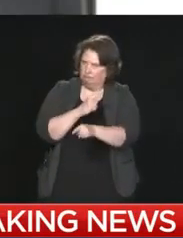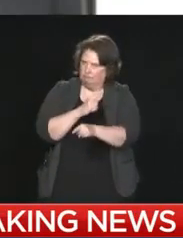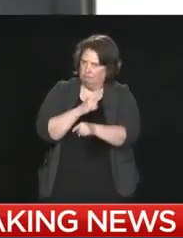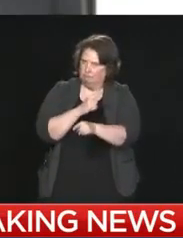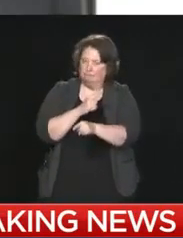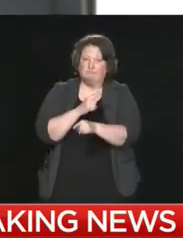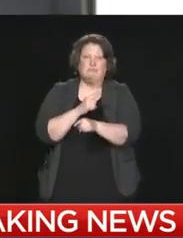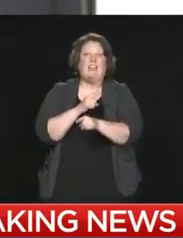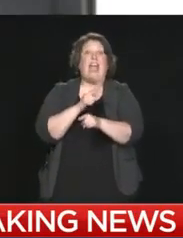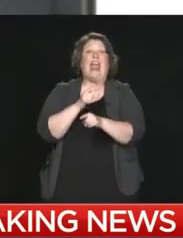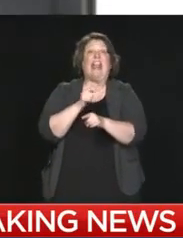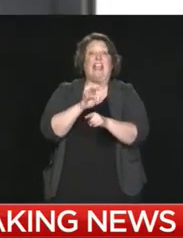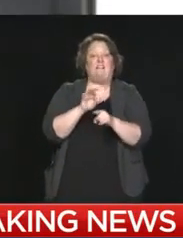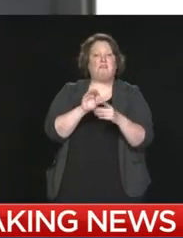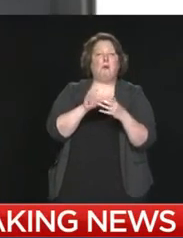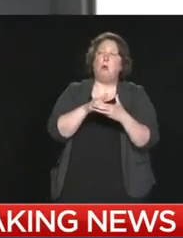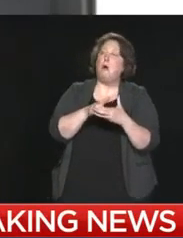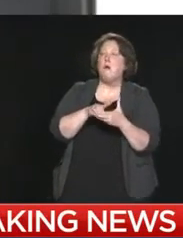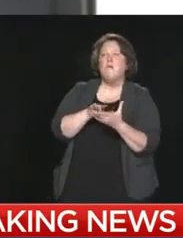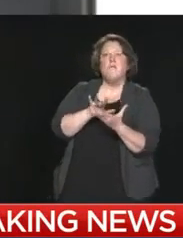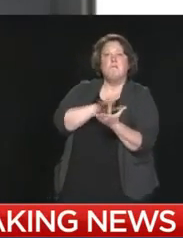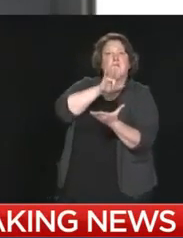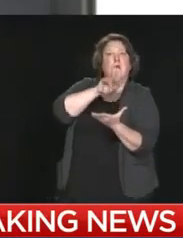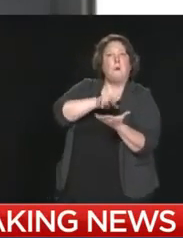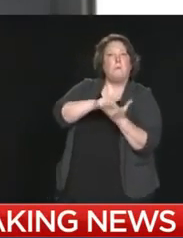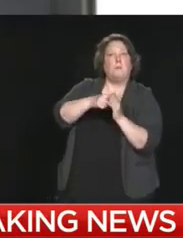fraud deliberately.